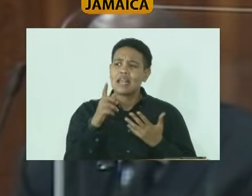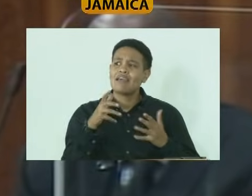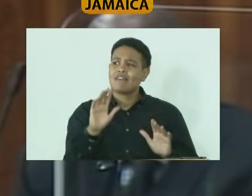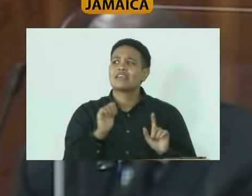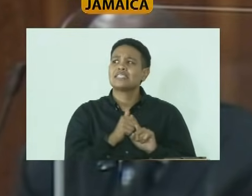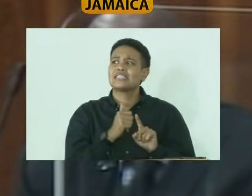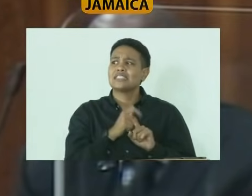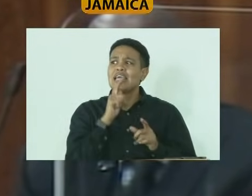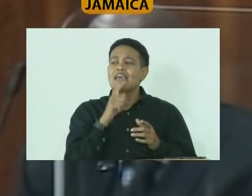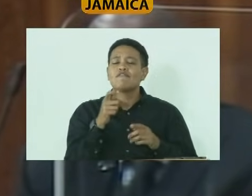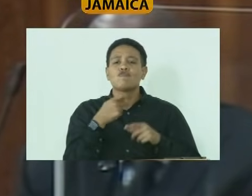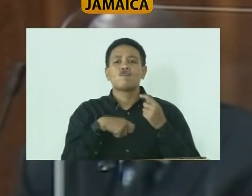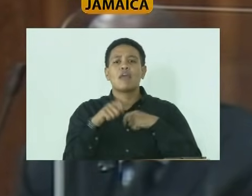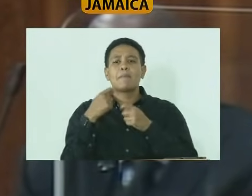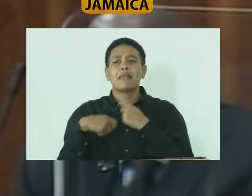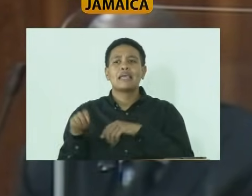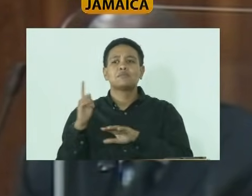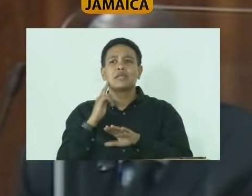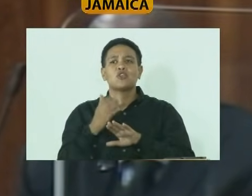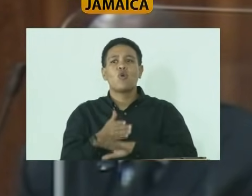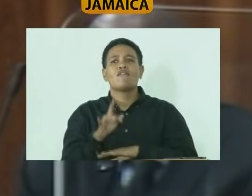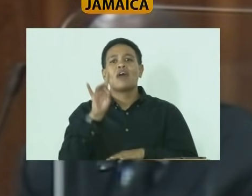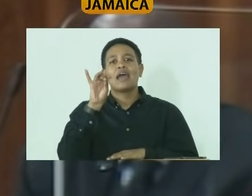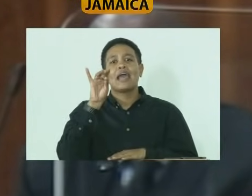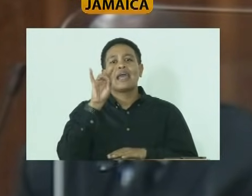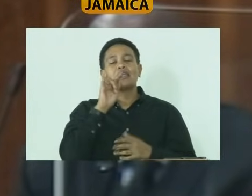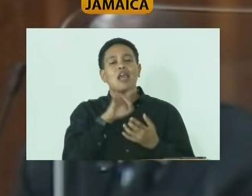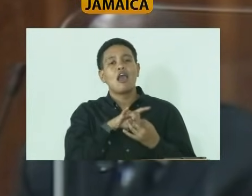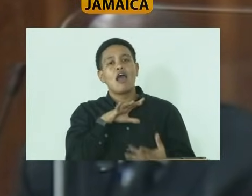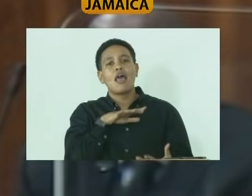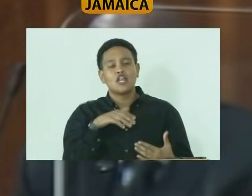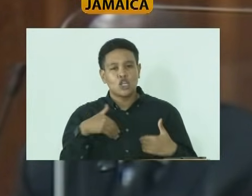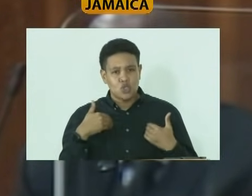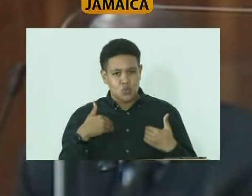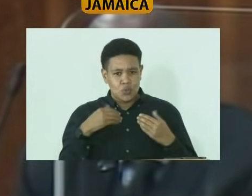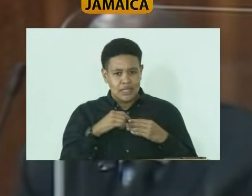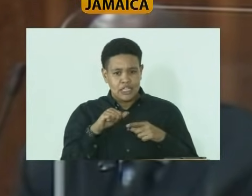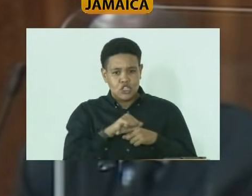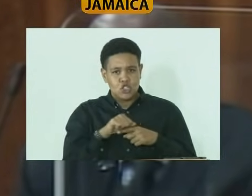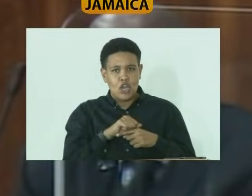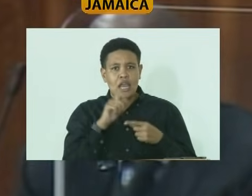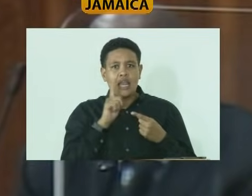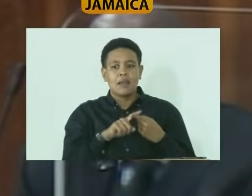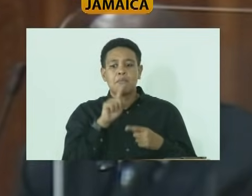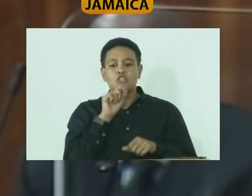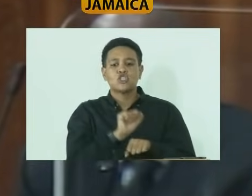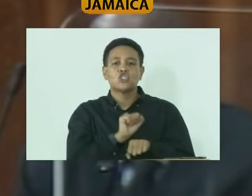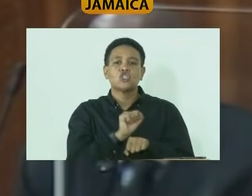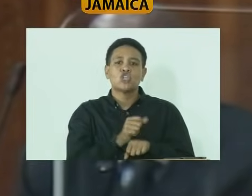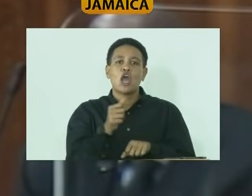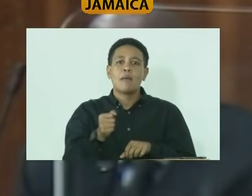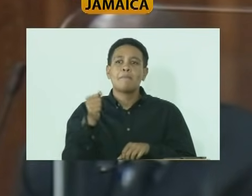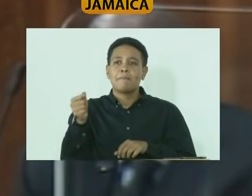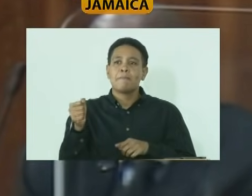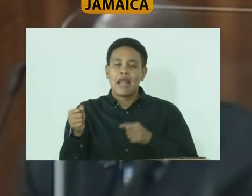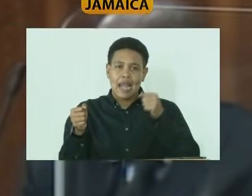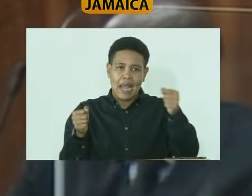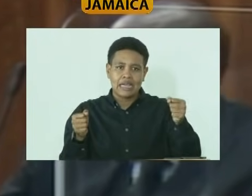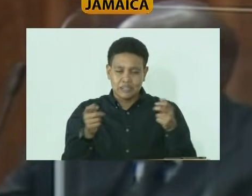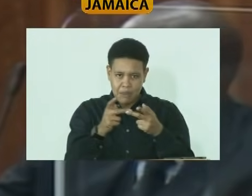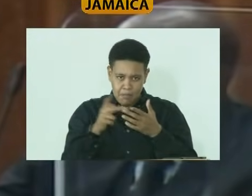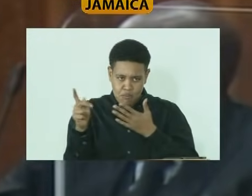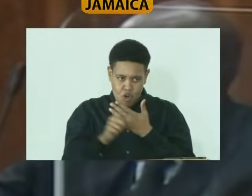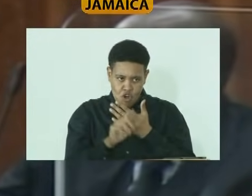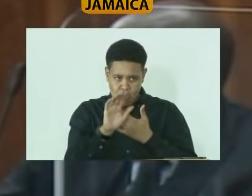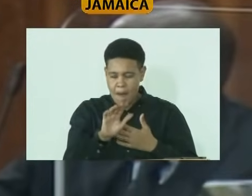facilitate the placement of over 80 unattached youth in a training and job placement program.